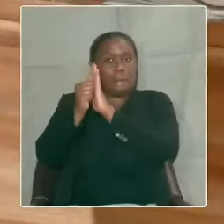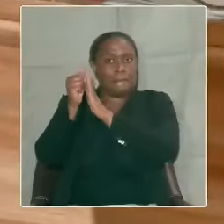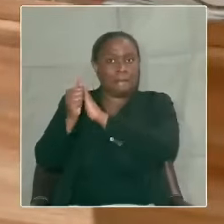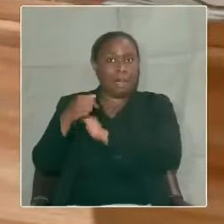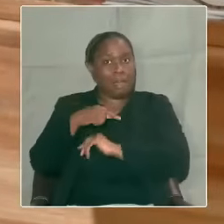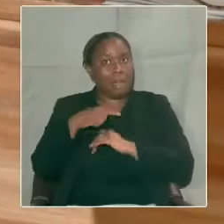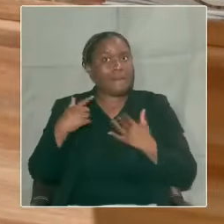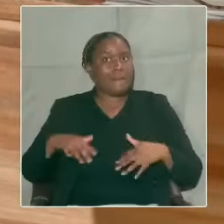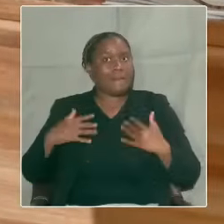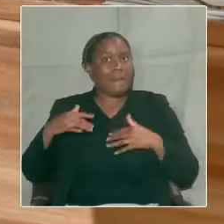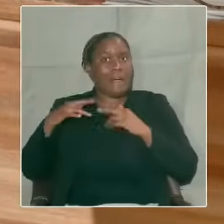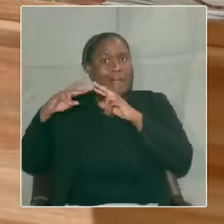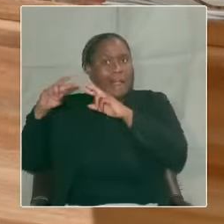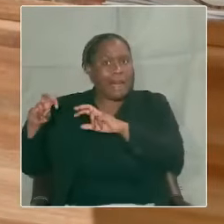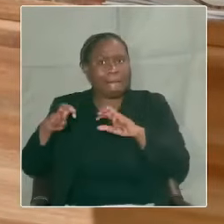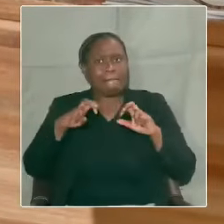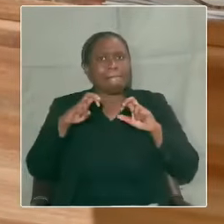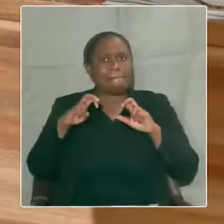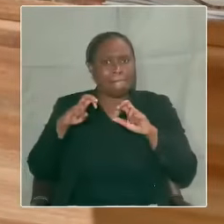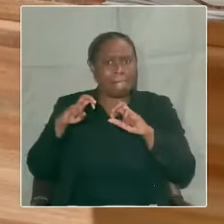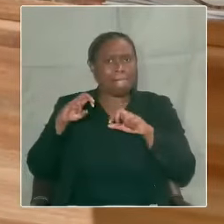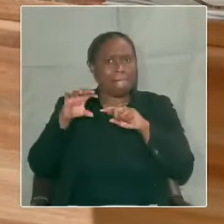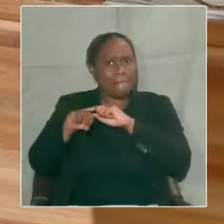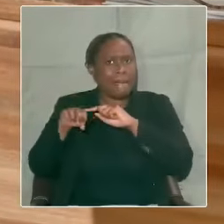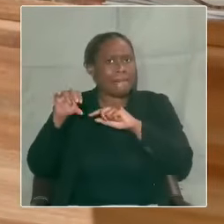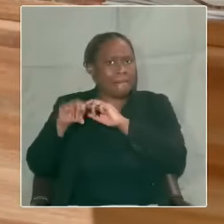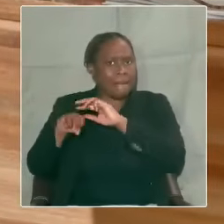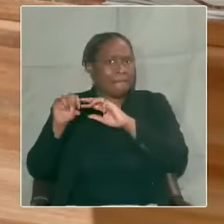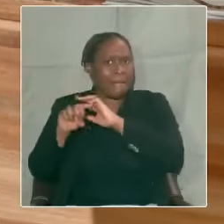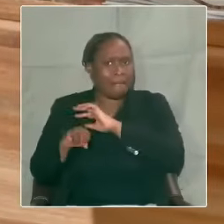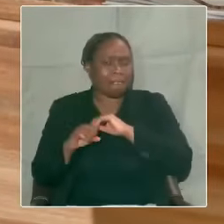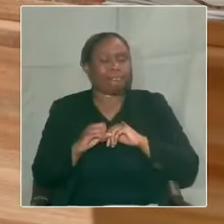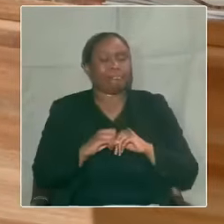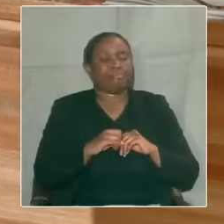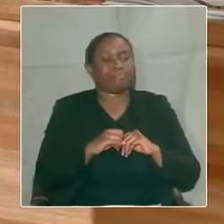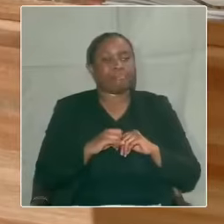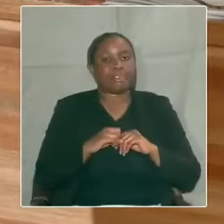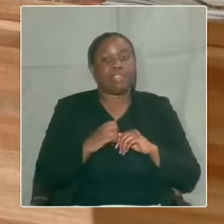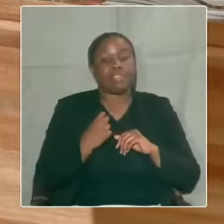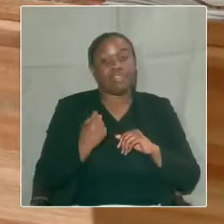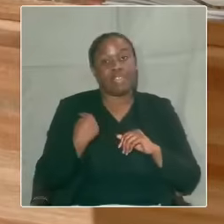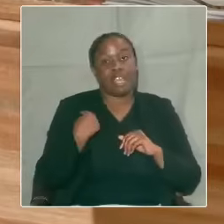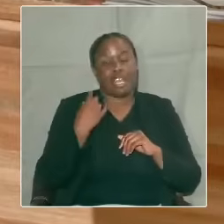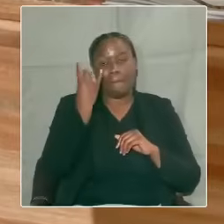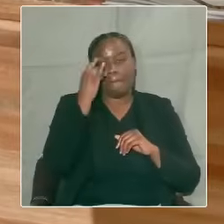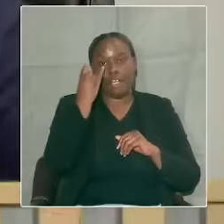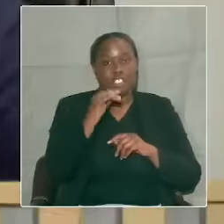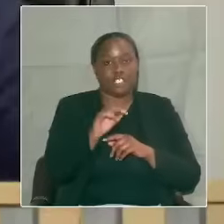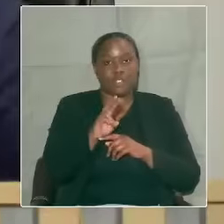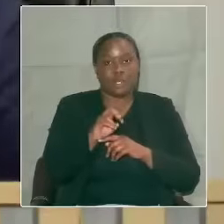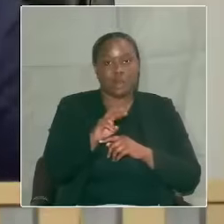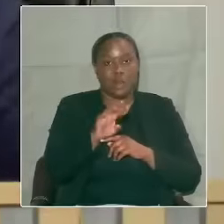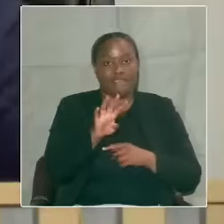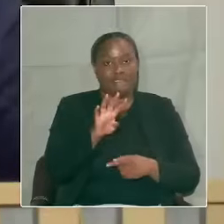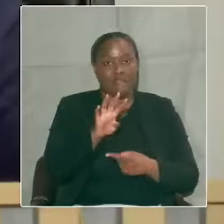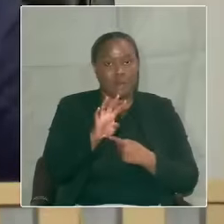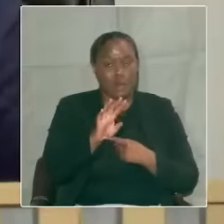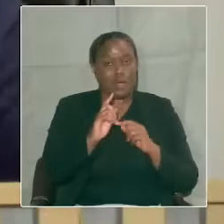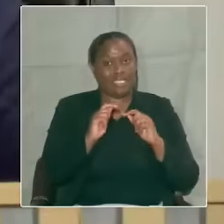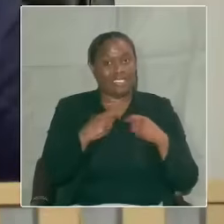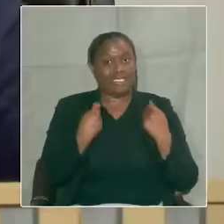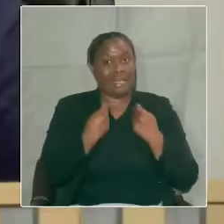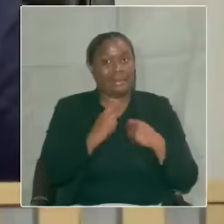that regard. And during March 2024, the team's mandate was once